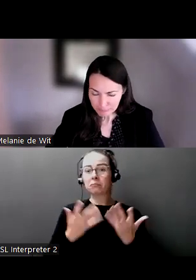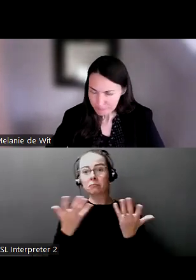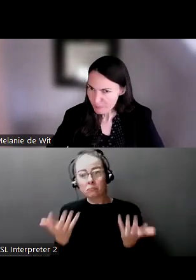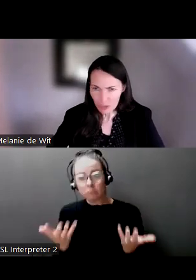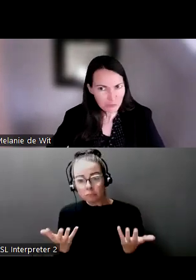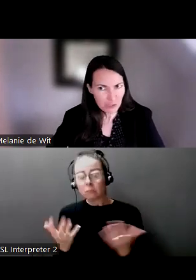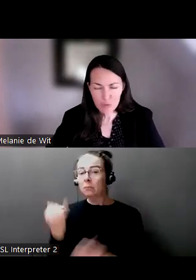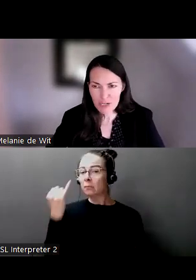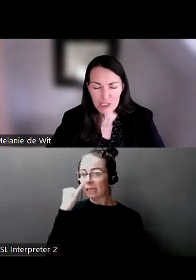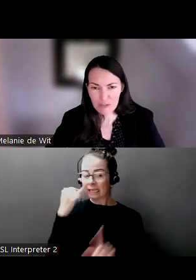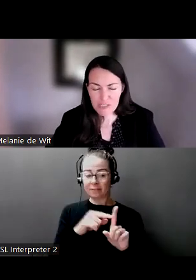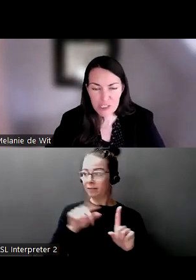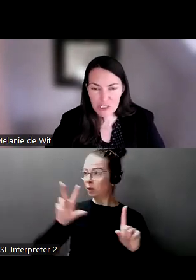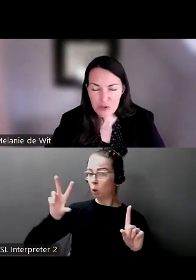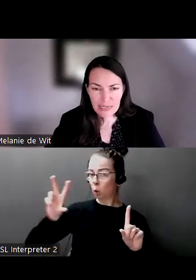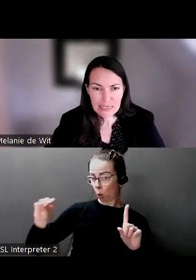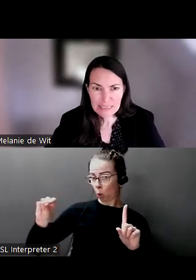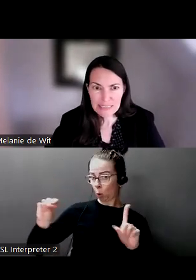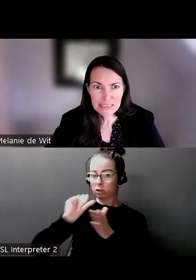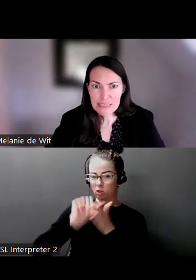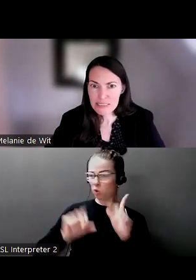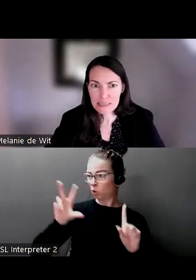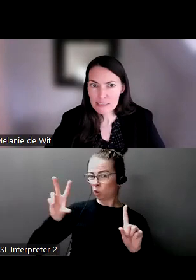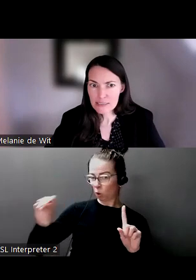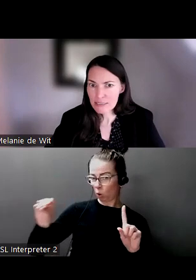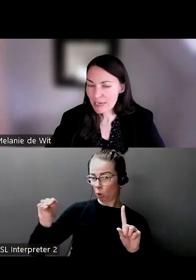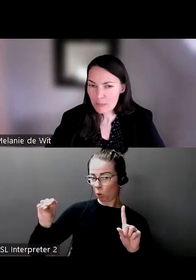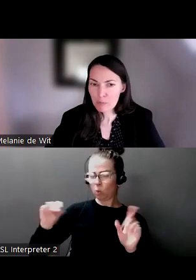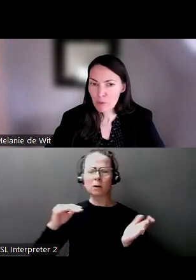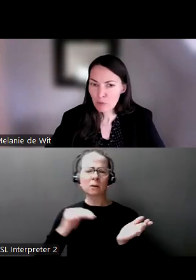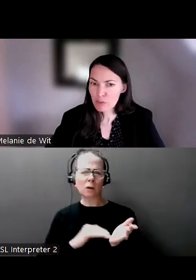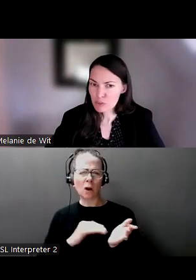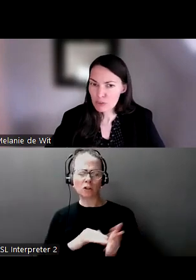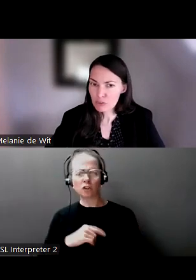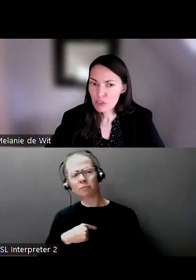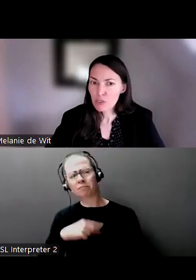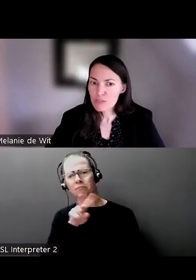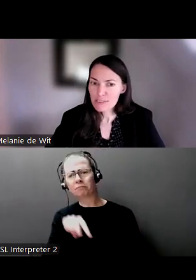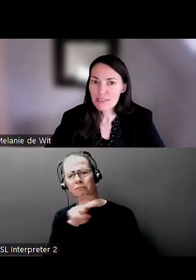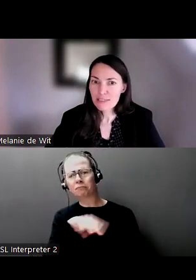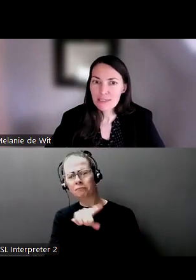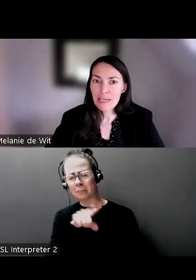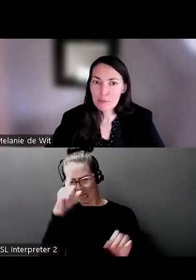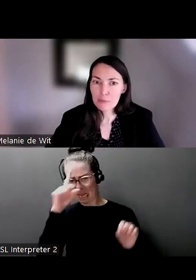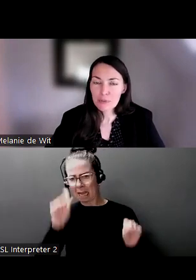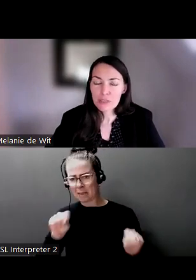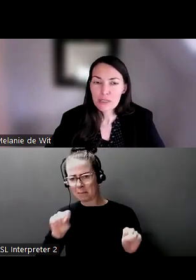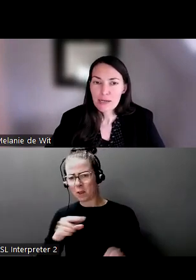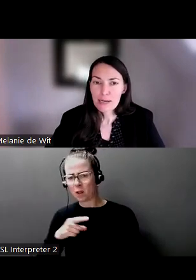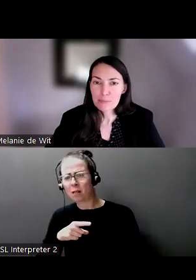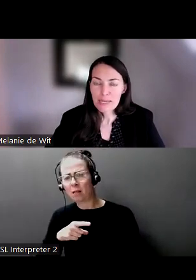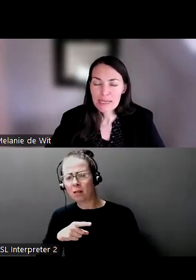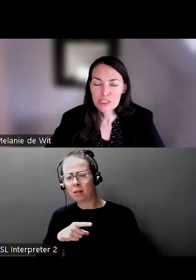surgery, the first question the physician is going to ask is this a capable refusal, or is this an